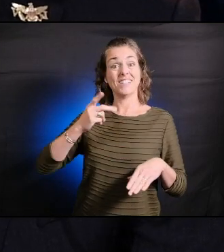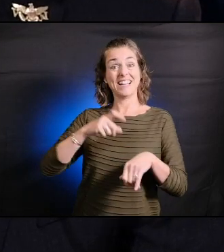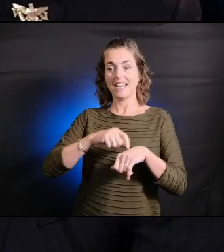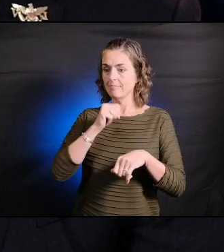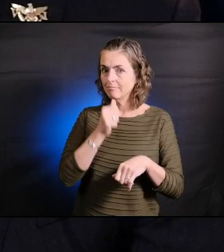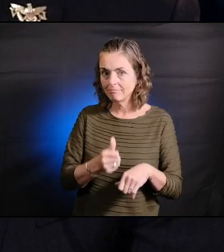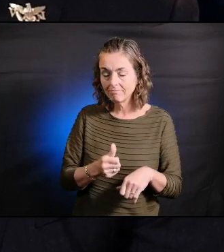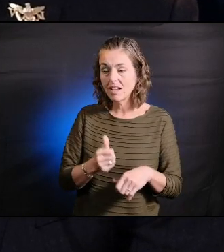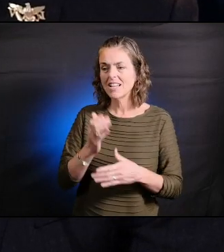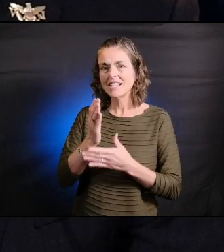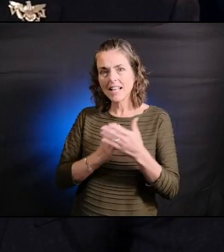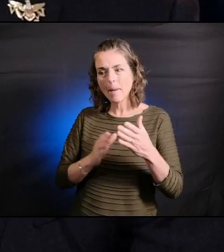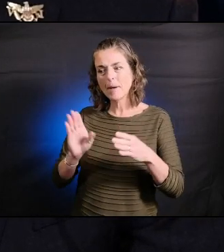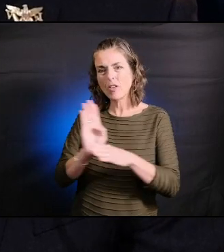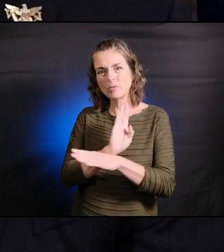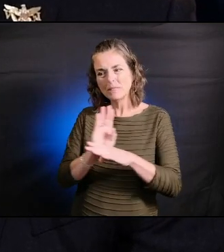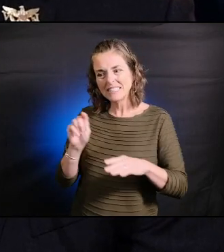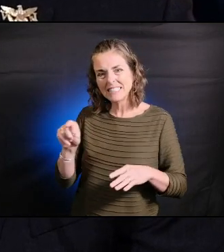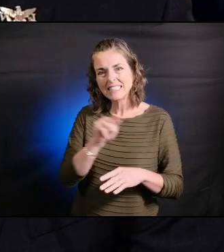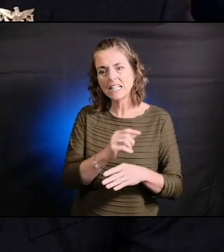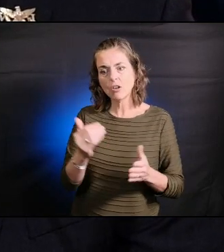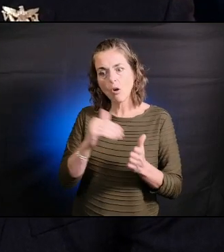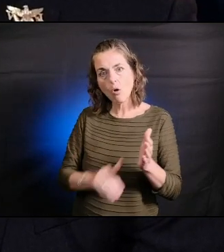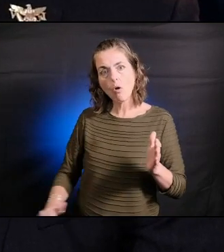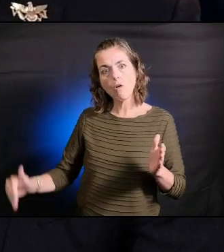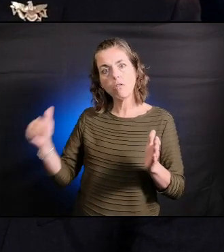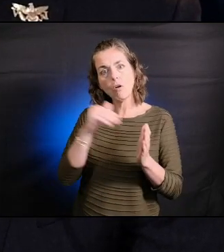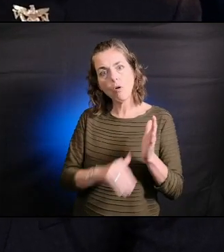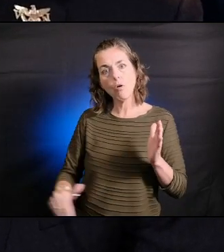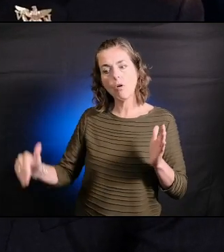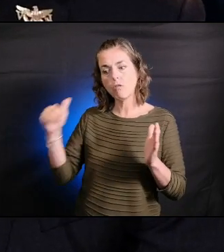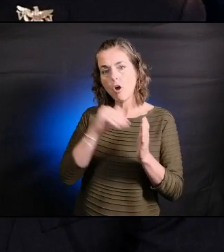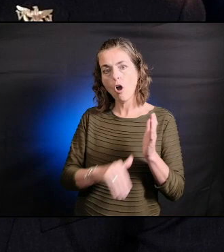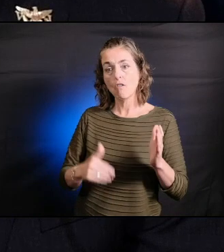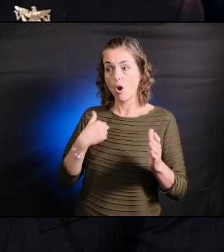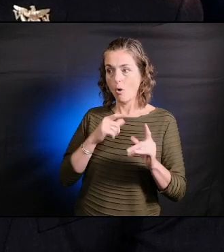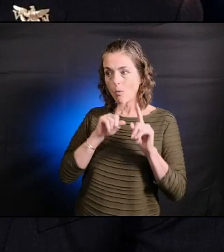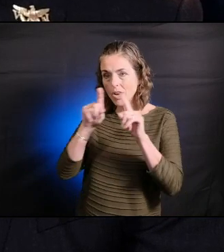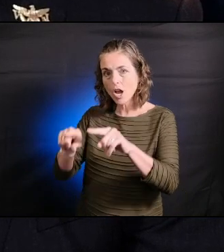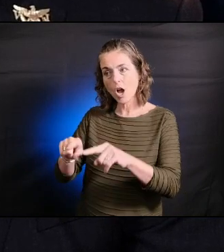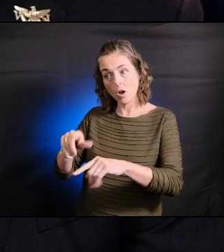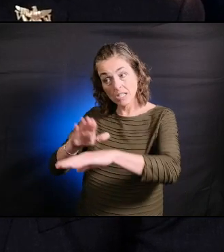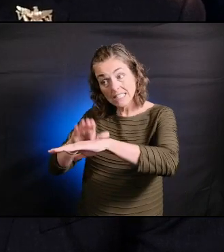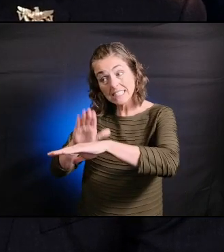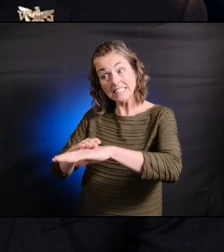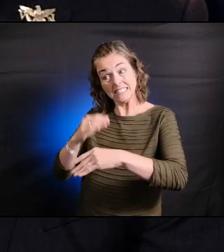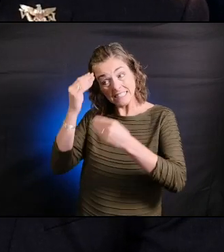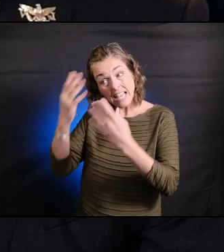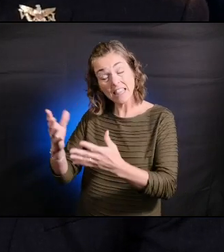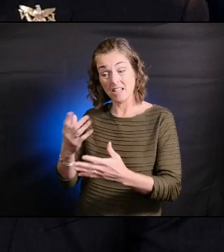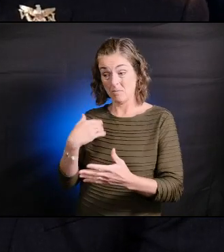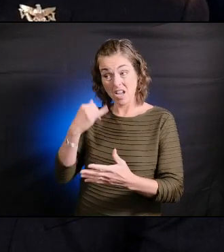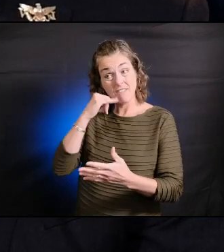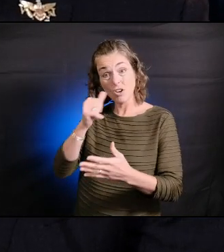Some of these businesses we have been to on multiple occasions, warning them to adhere to the restrictions.